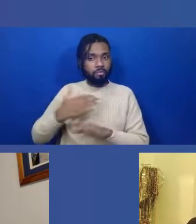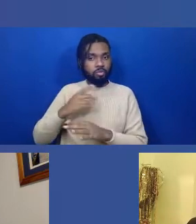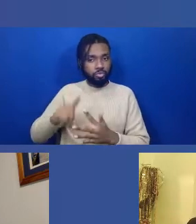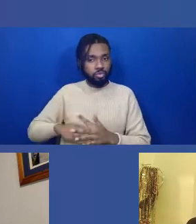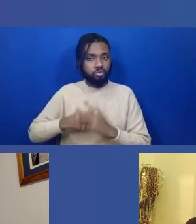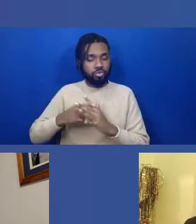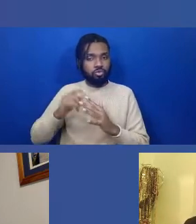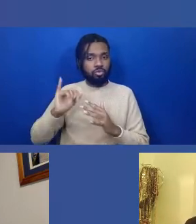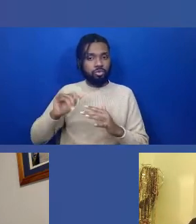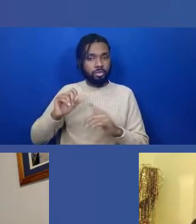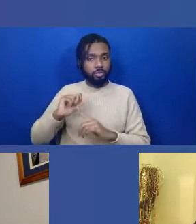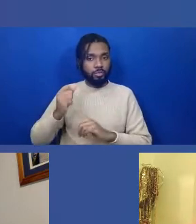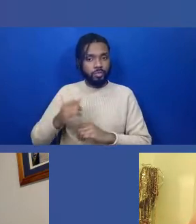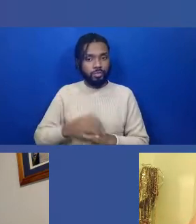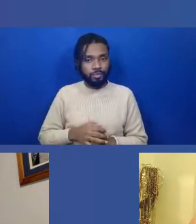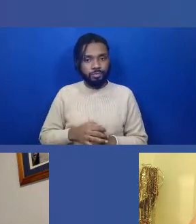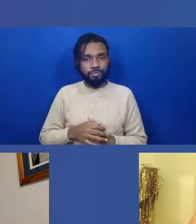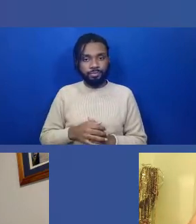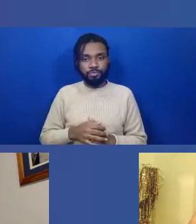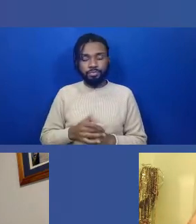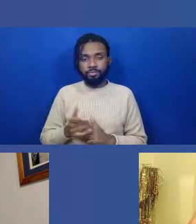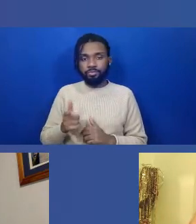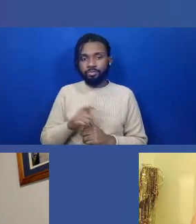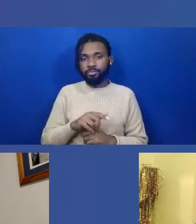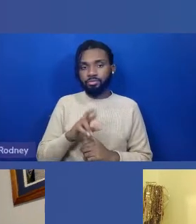Right on. And I also think it's worth